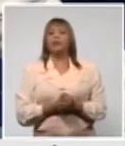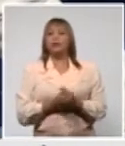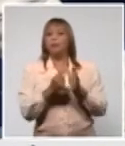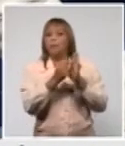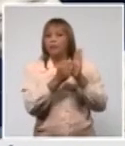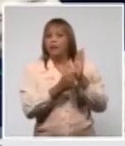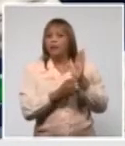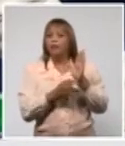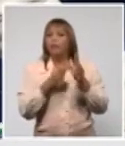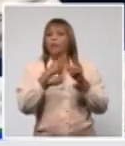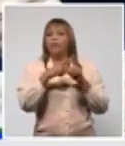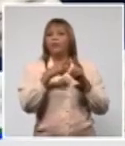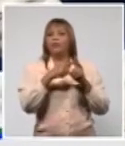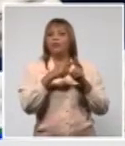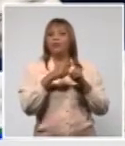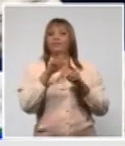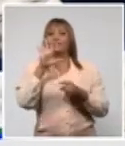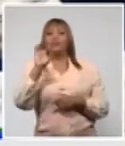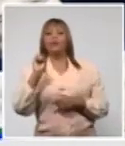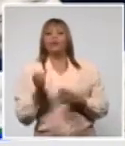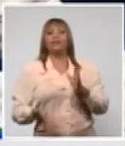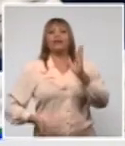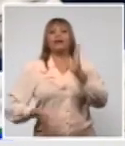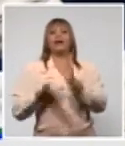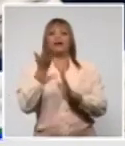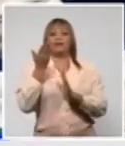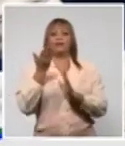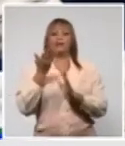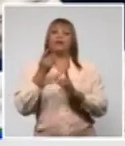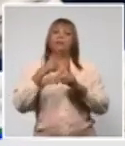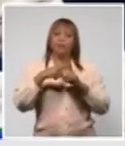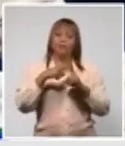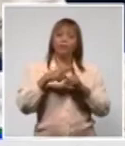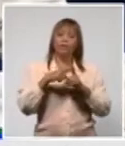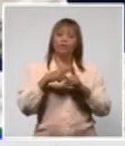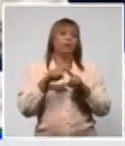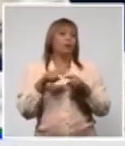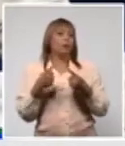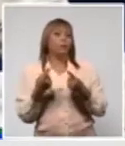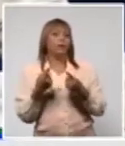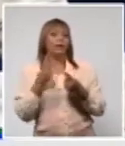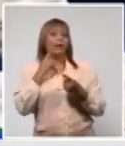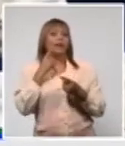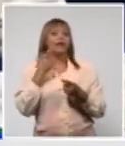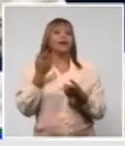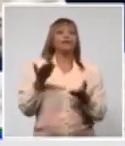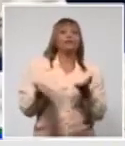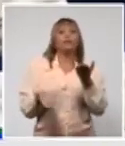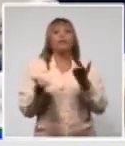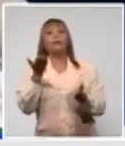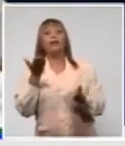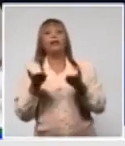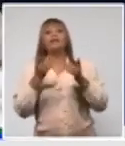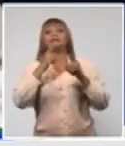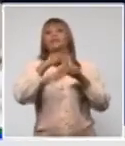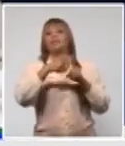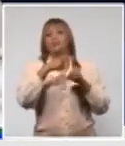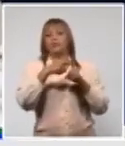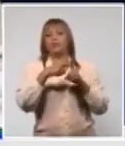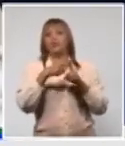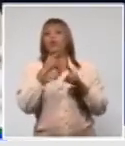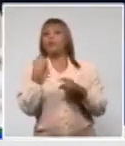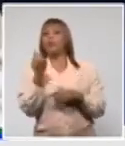5,371 diagnosed people in Cuba recovered from the virus. 1 patient is reported as serious and